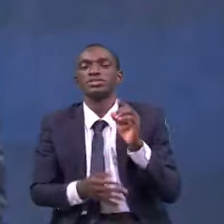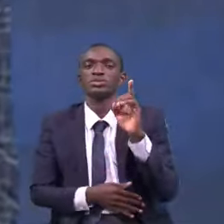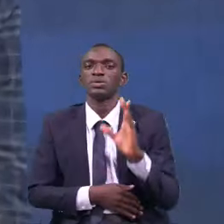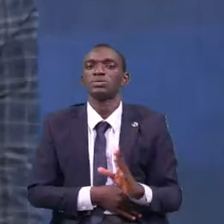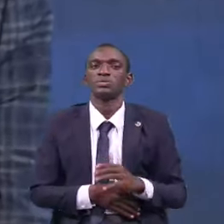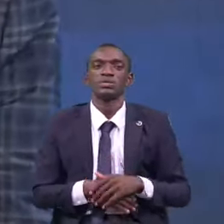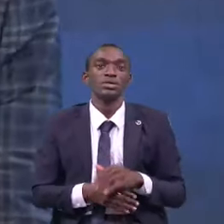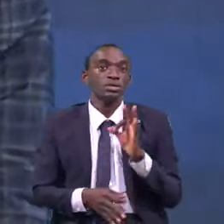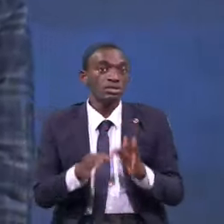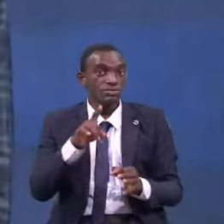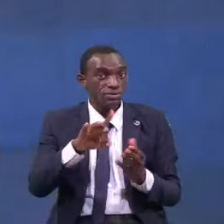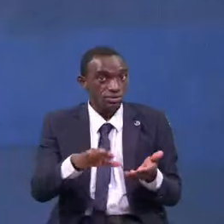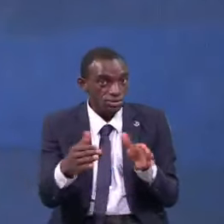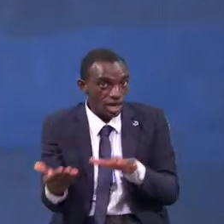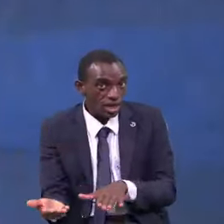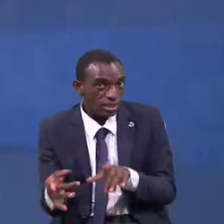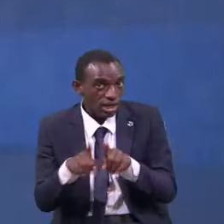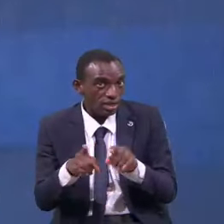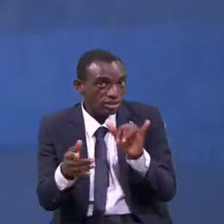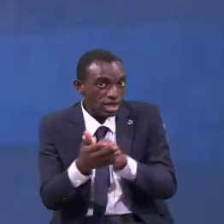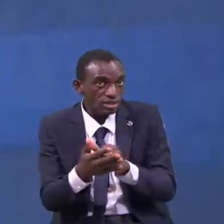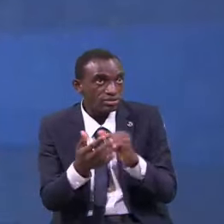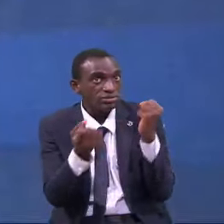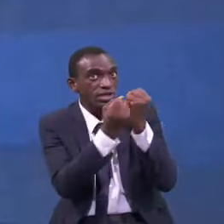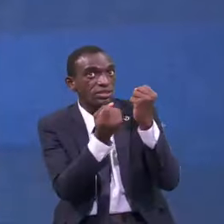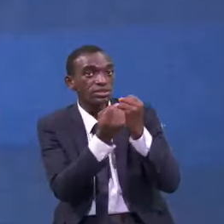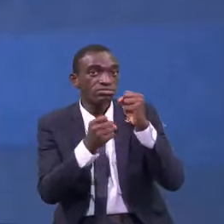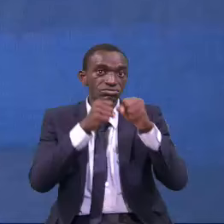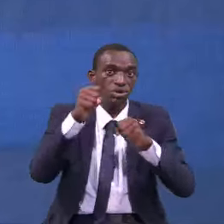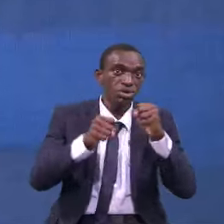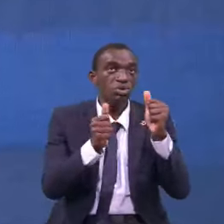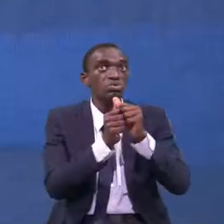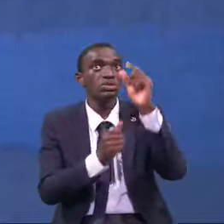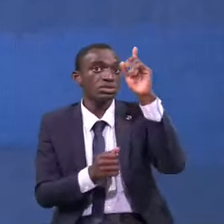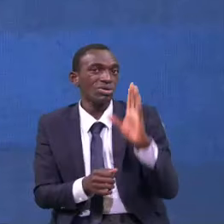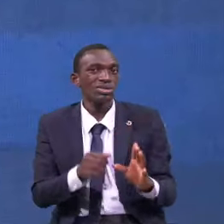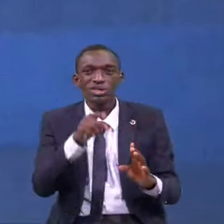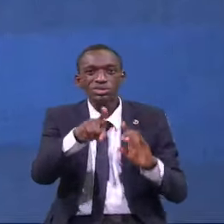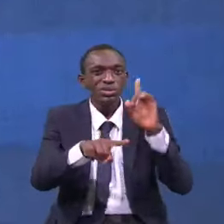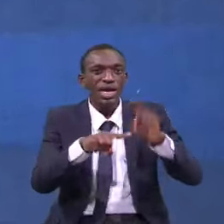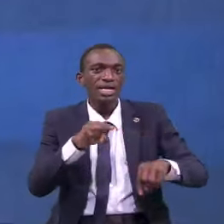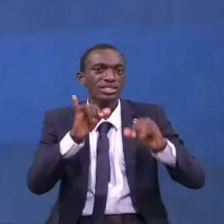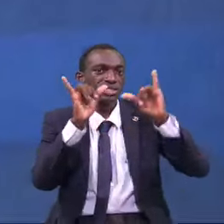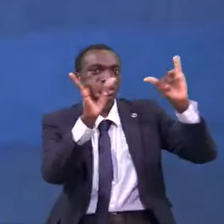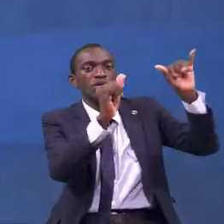If you die a rebel, you cannot live with God forever in heaven.